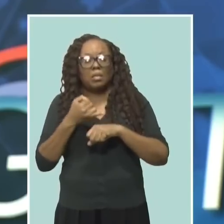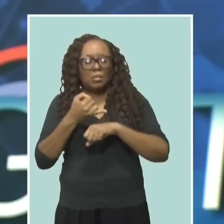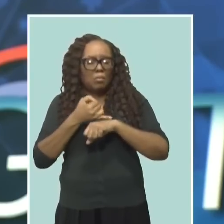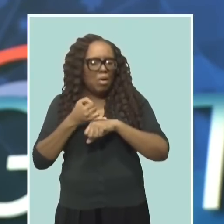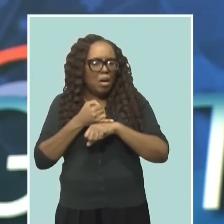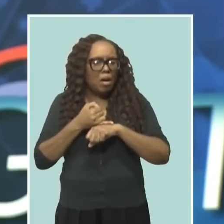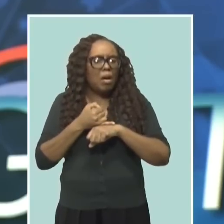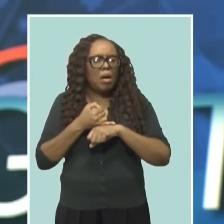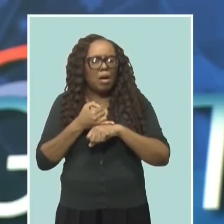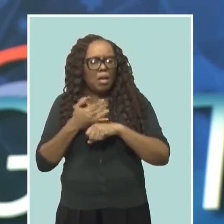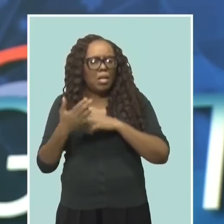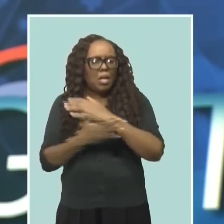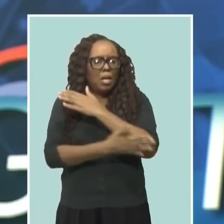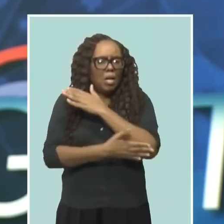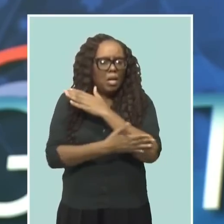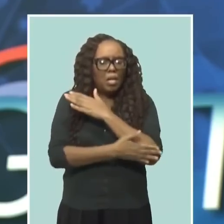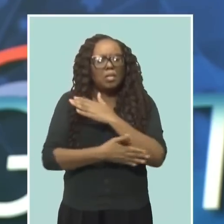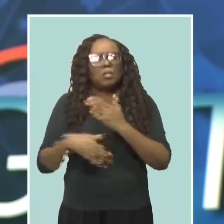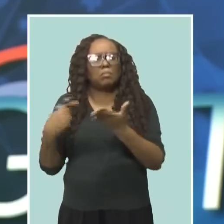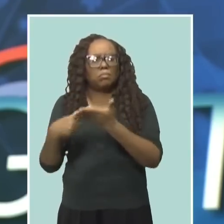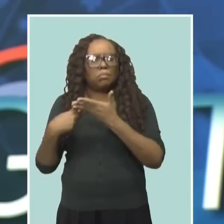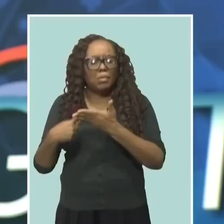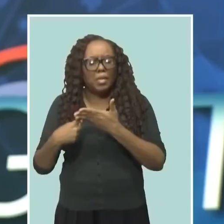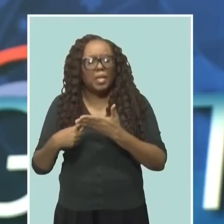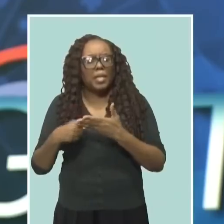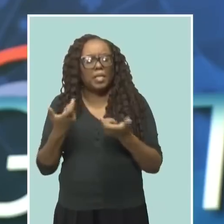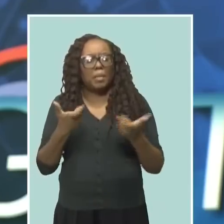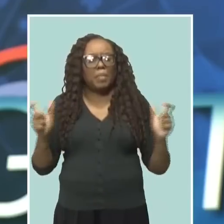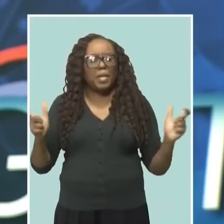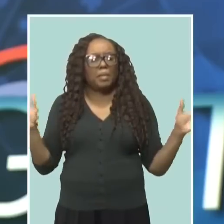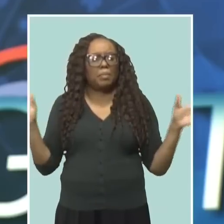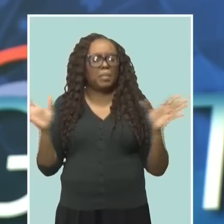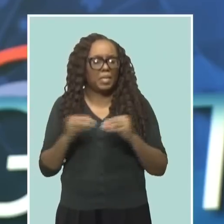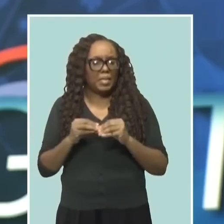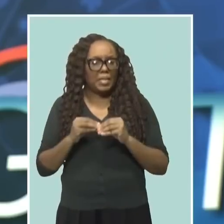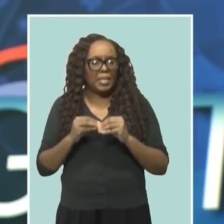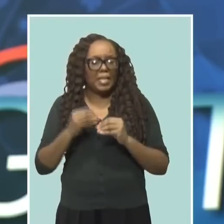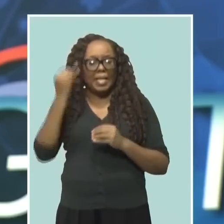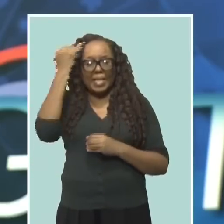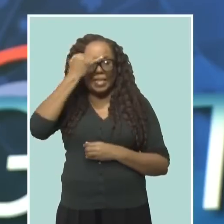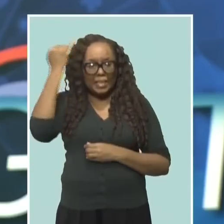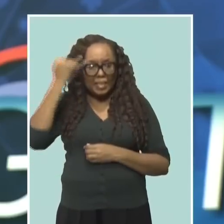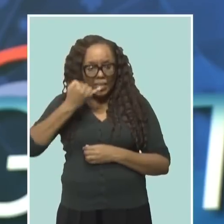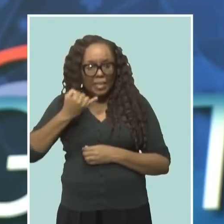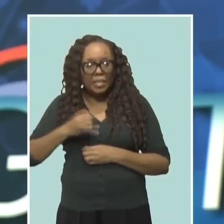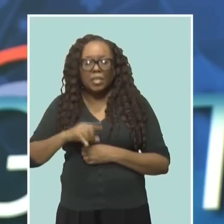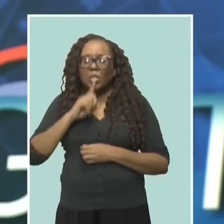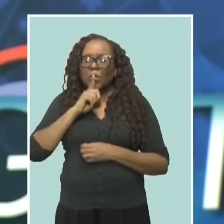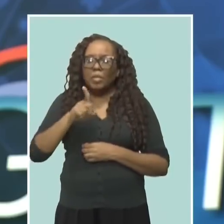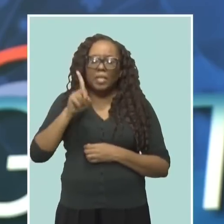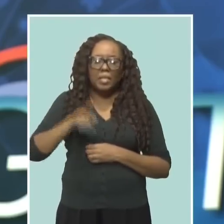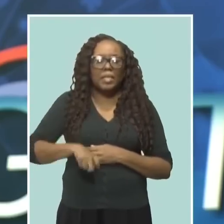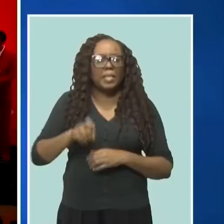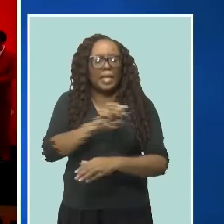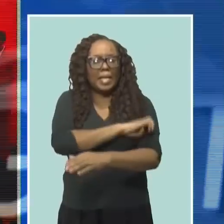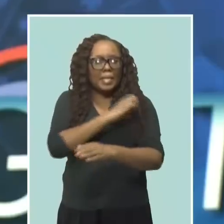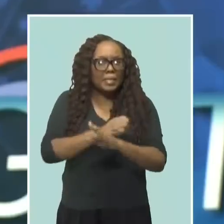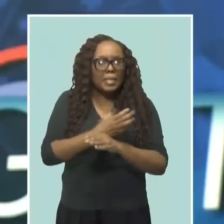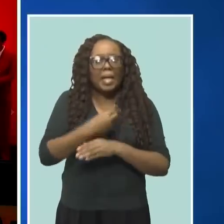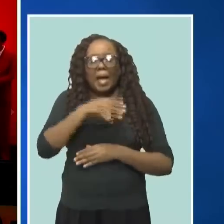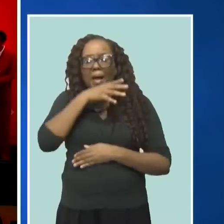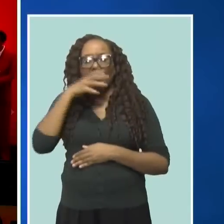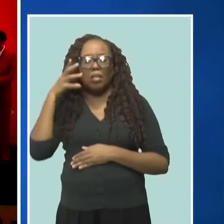World Food Forum in Italy. He also says the queue is long for renewable energy in agriculture.